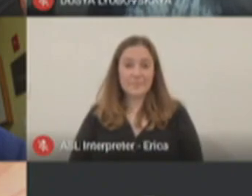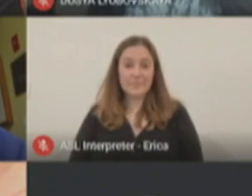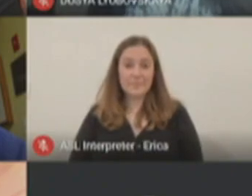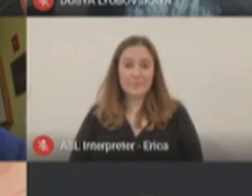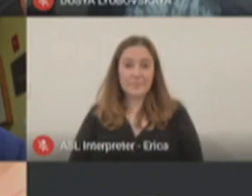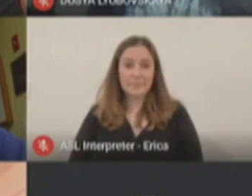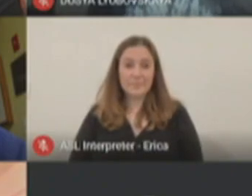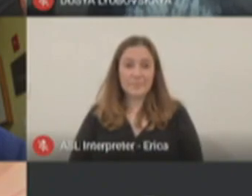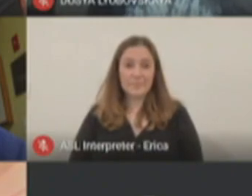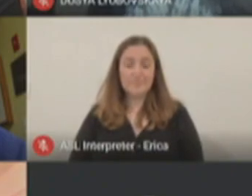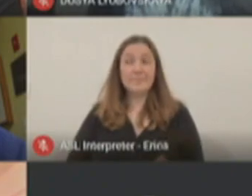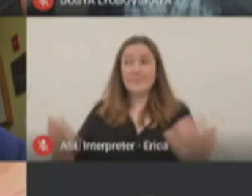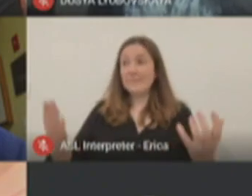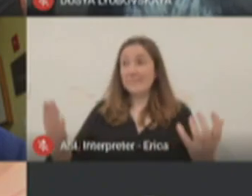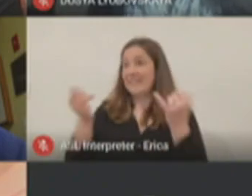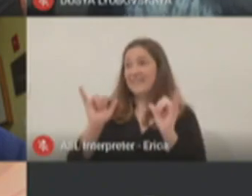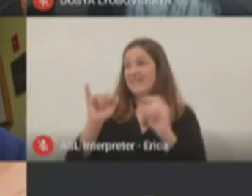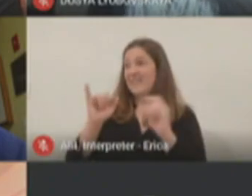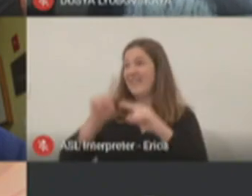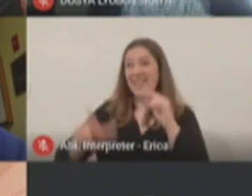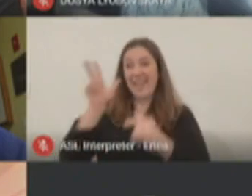Oh, still on mute.